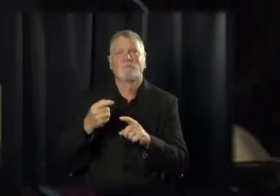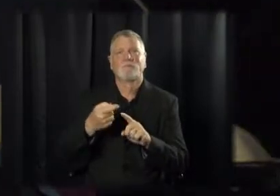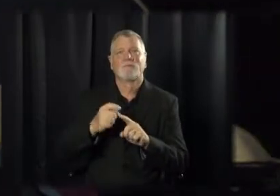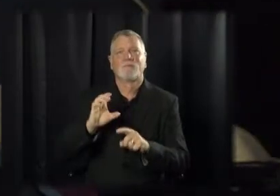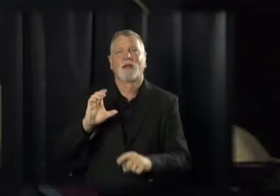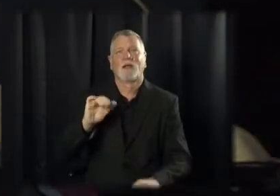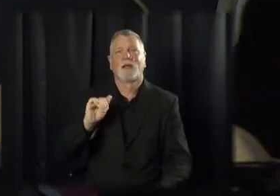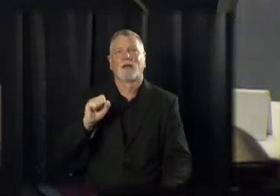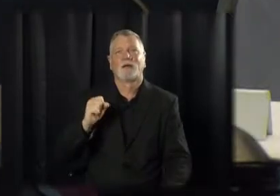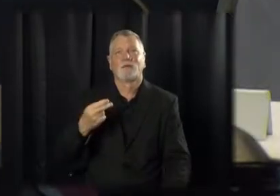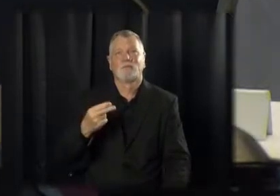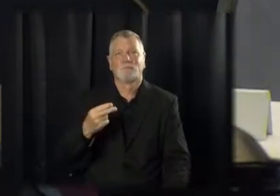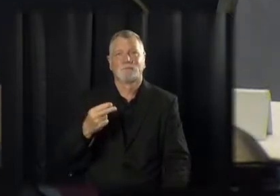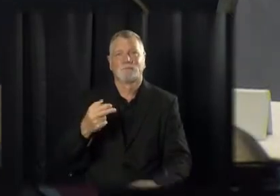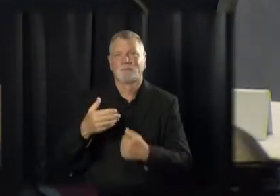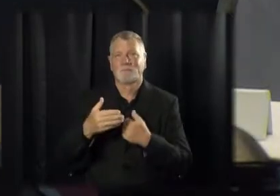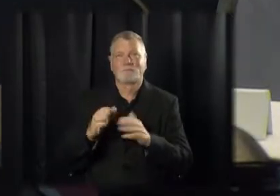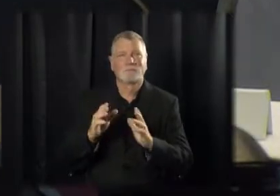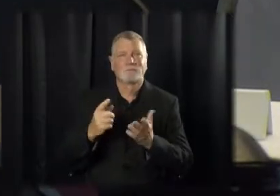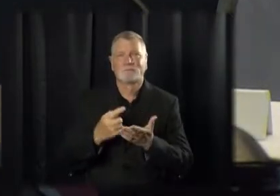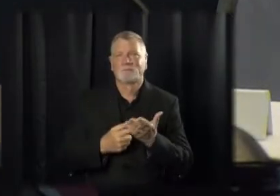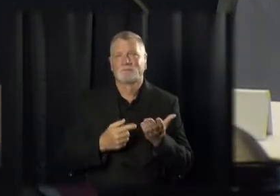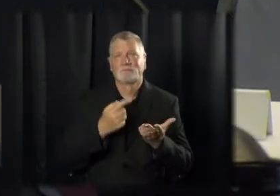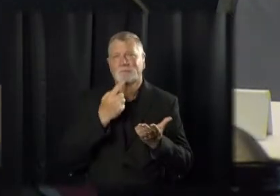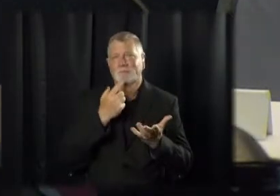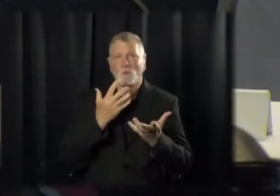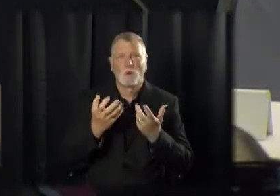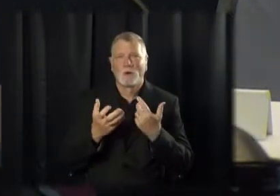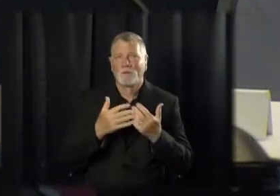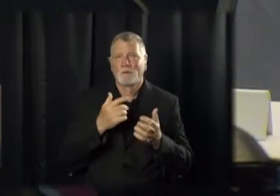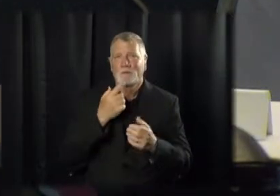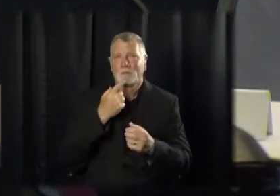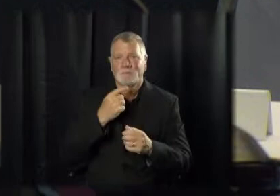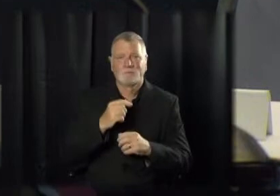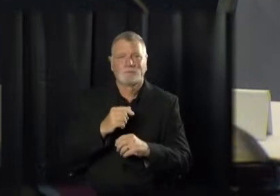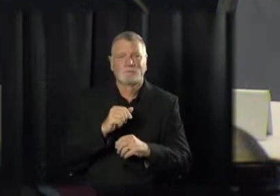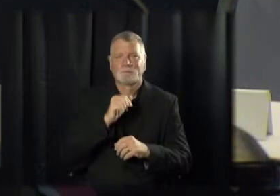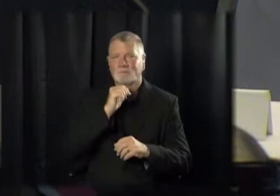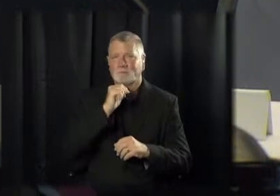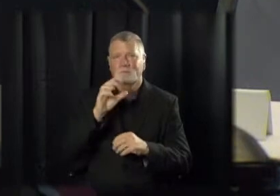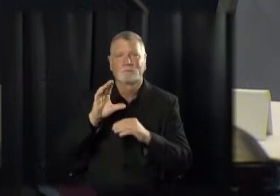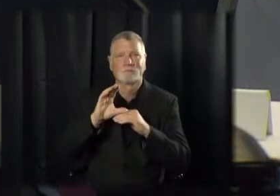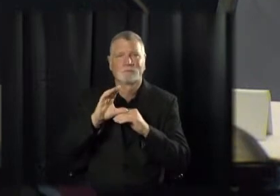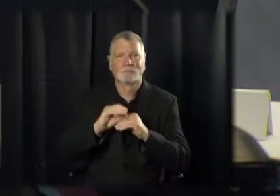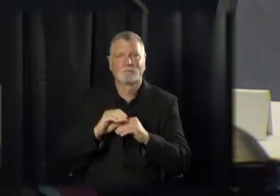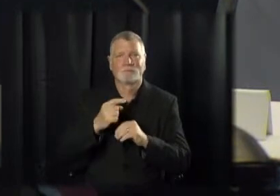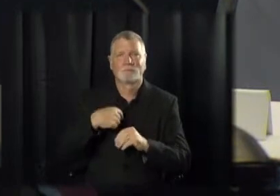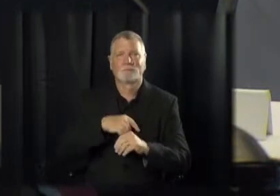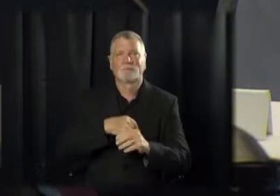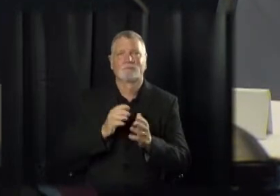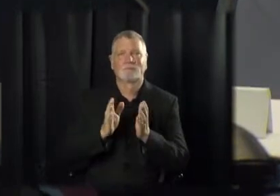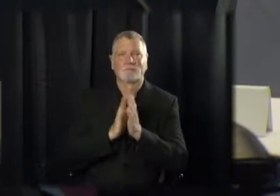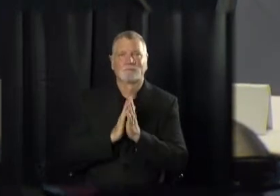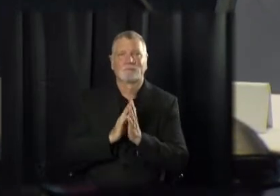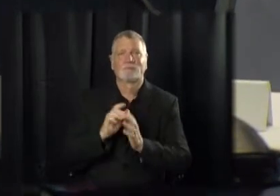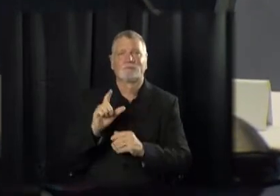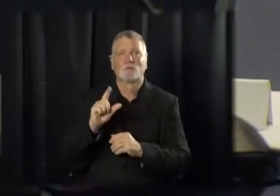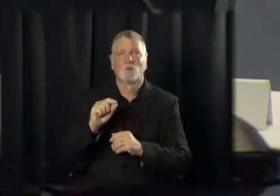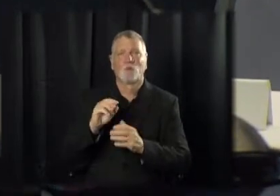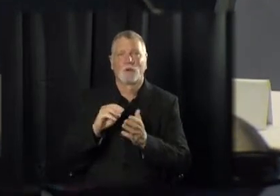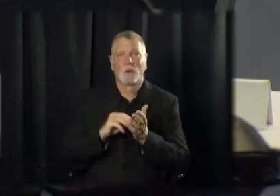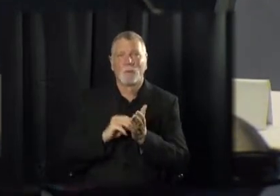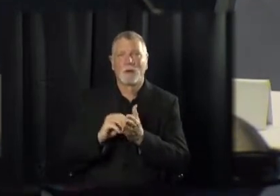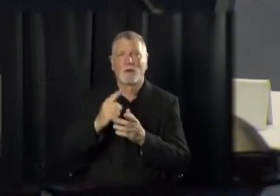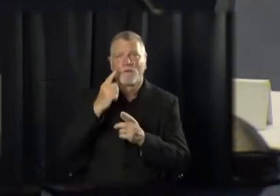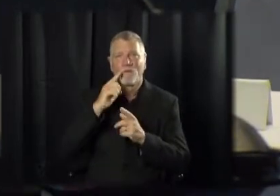cash box or whatever you want to call it, okay? So that is not depleted. So we are asking for another 20 million in